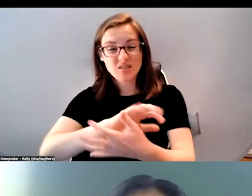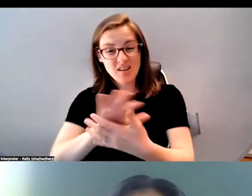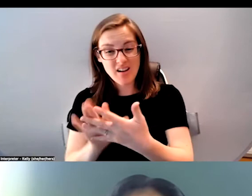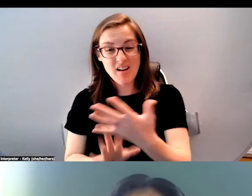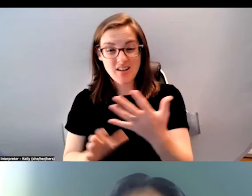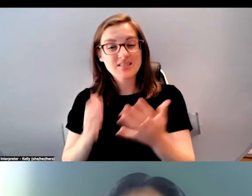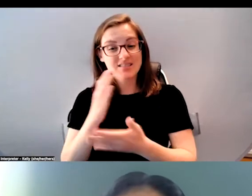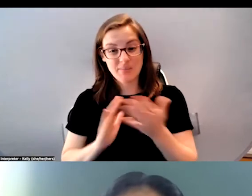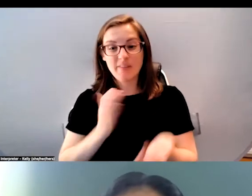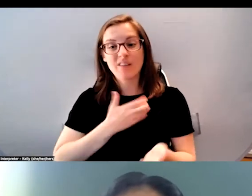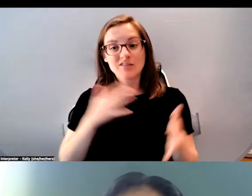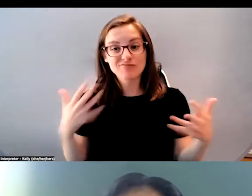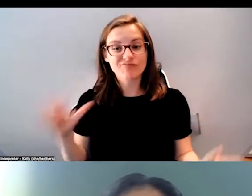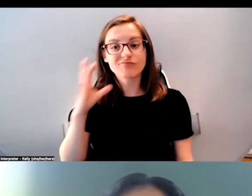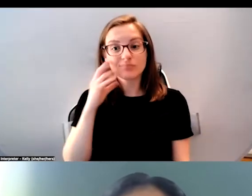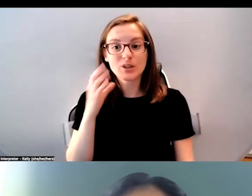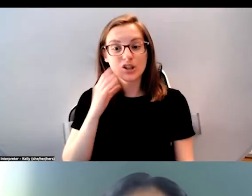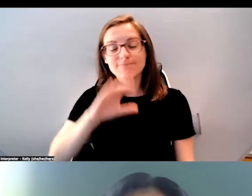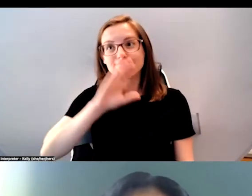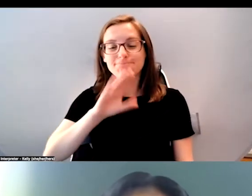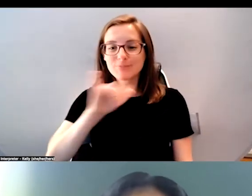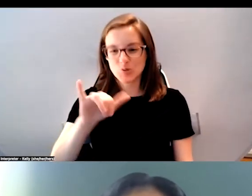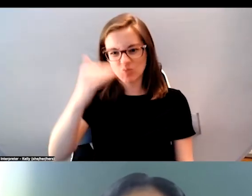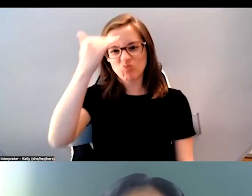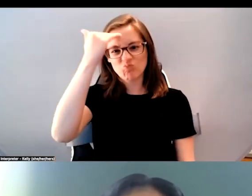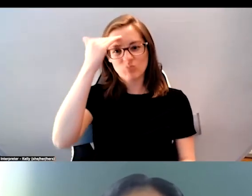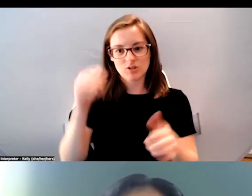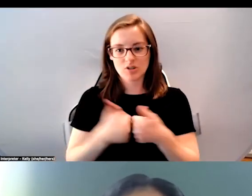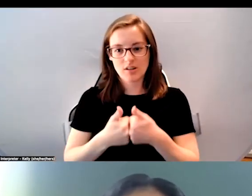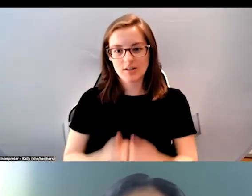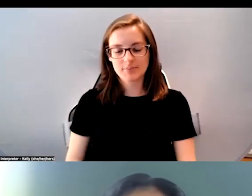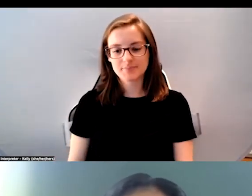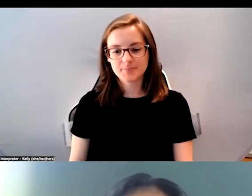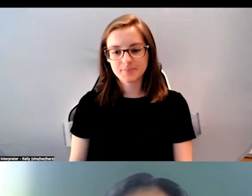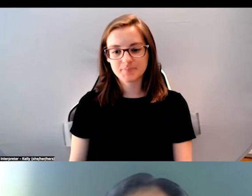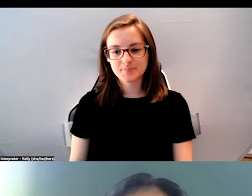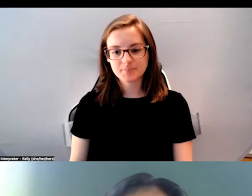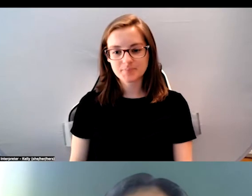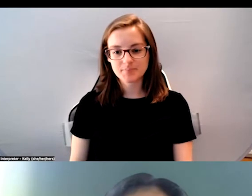some of us have also been Mass Health members. So we know the challenge, and we know that